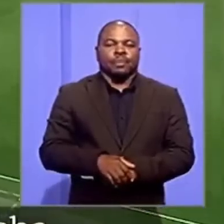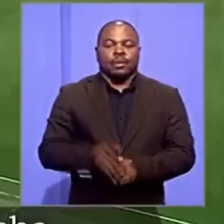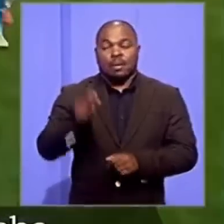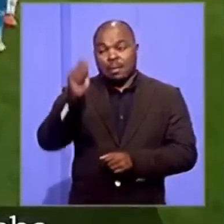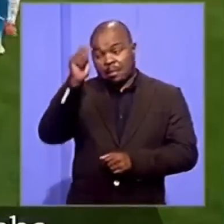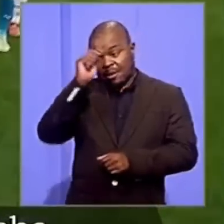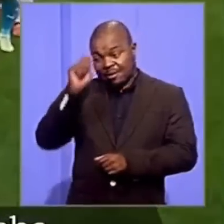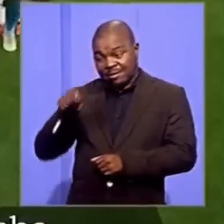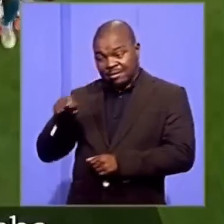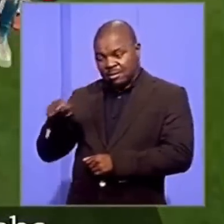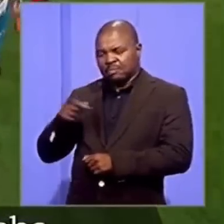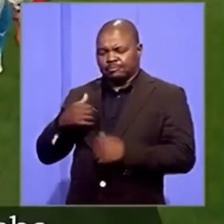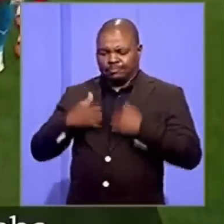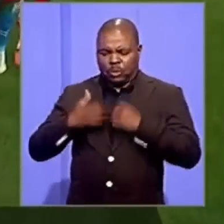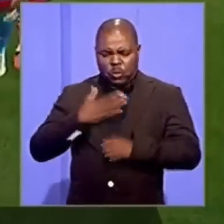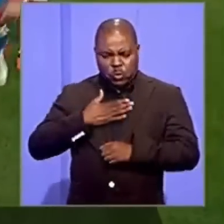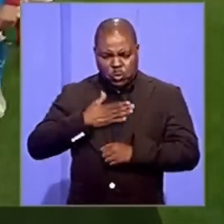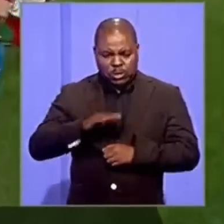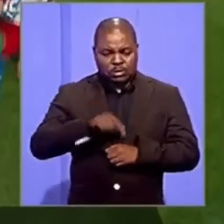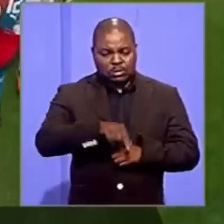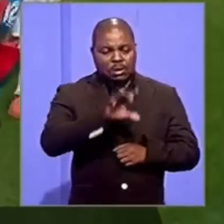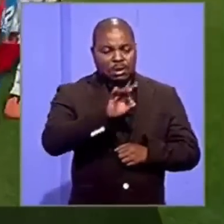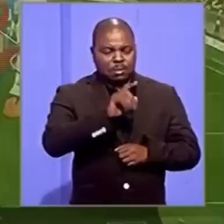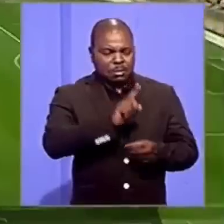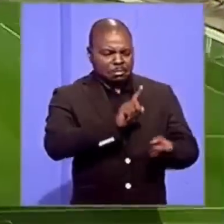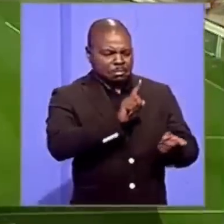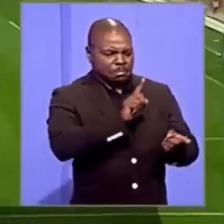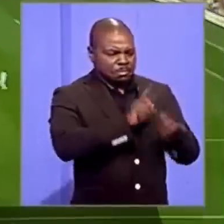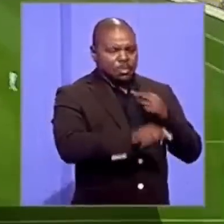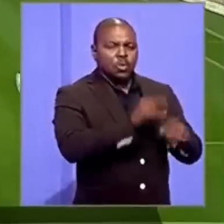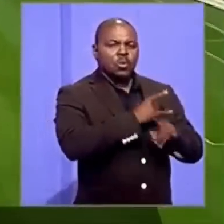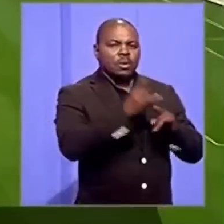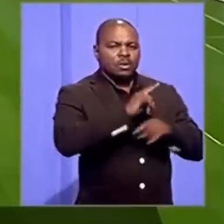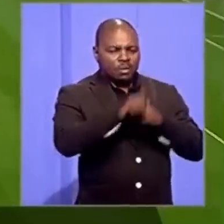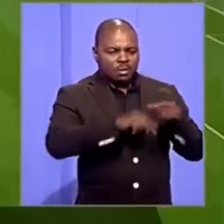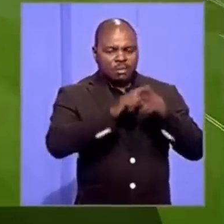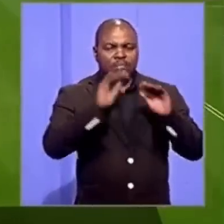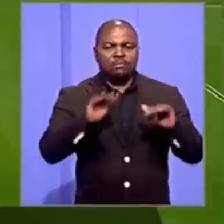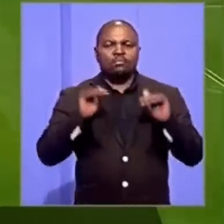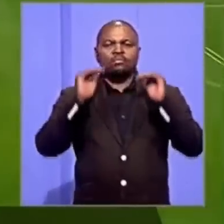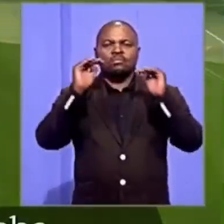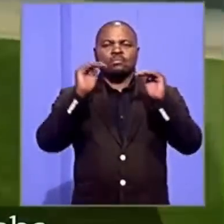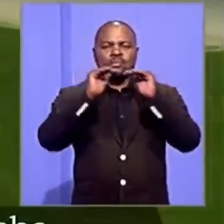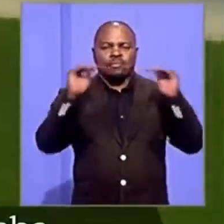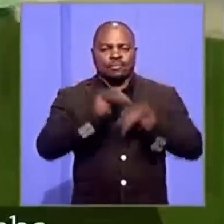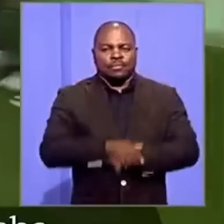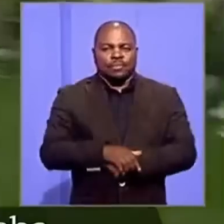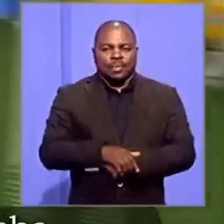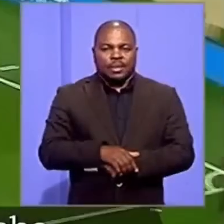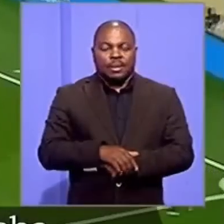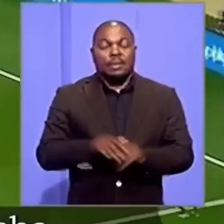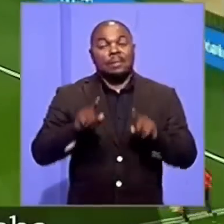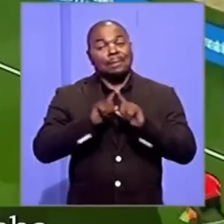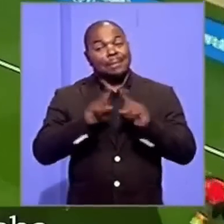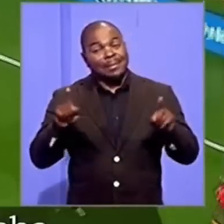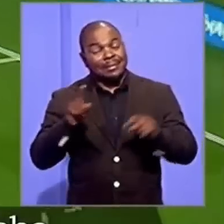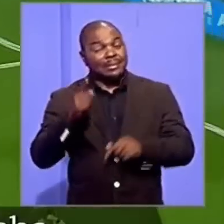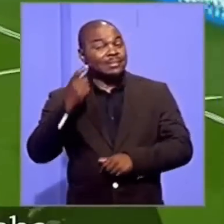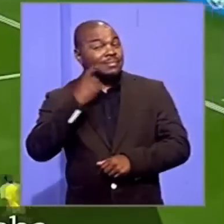Bafana e ikemiseditse go hlola papadi ya Labobedi hore e phunyeletse ho fihlela mokgahlelo o latelang. Empa ho ha ho tlo